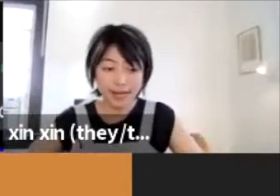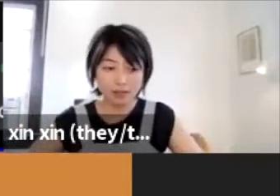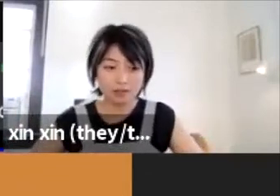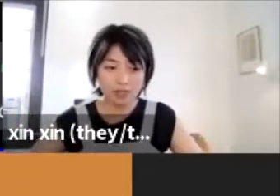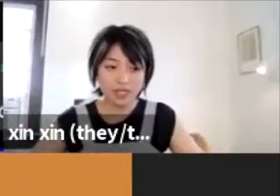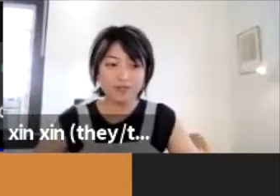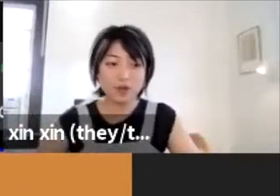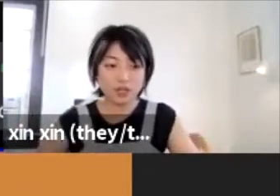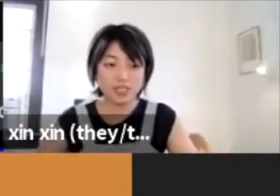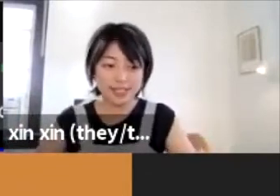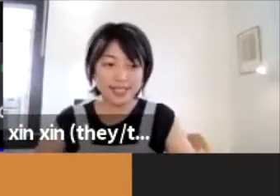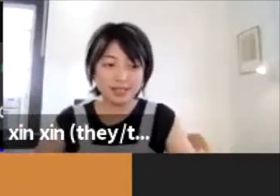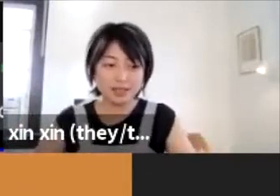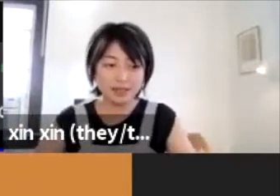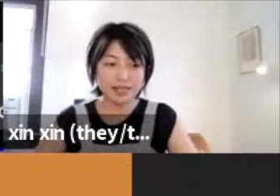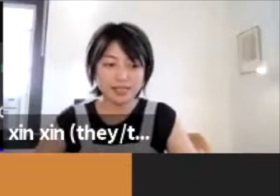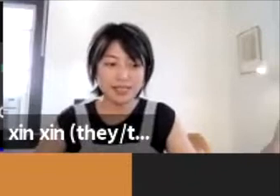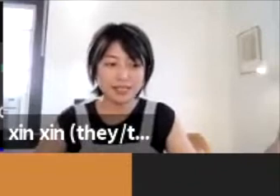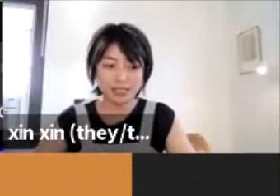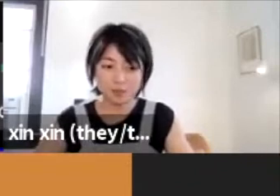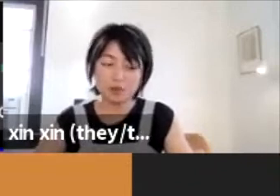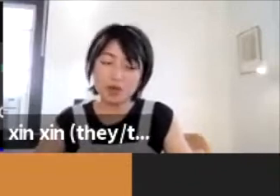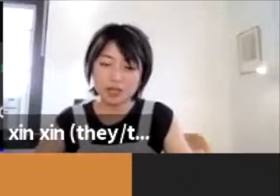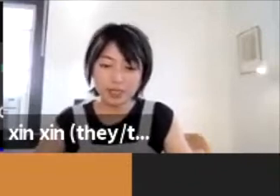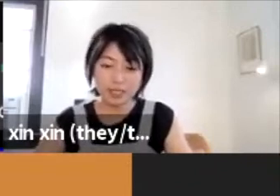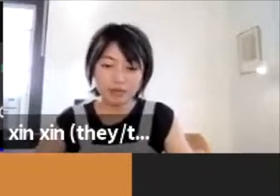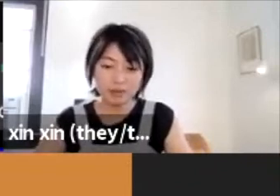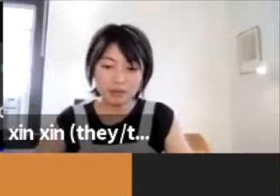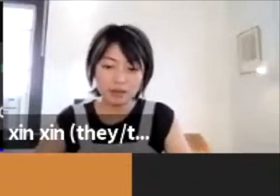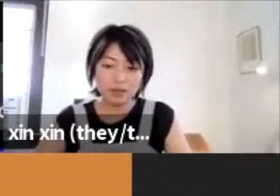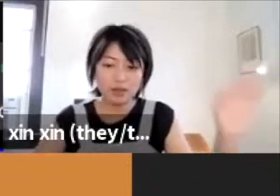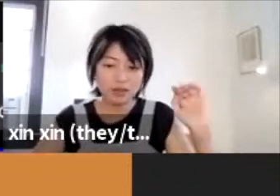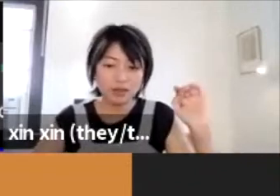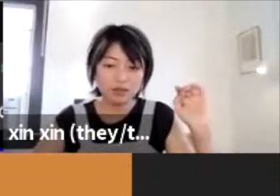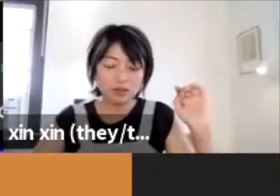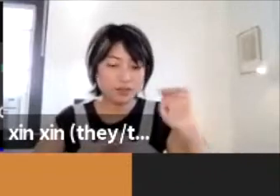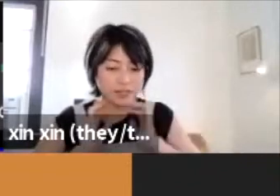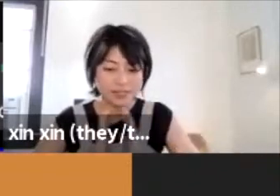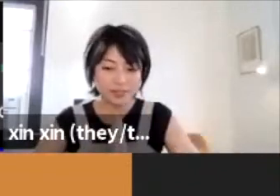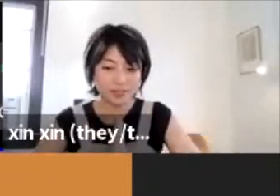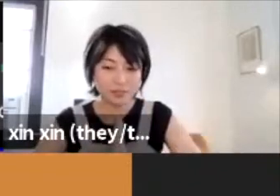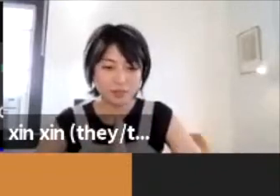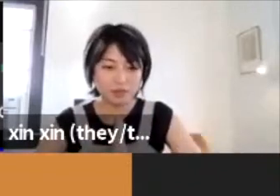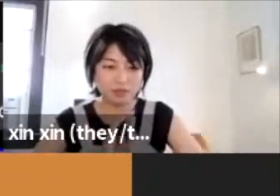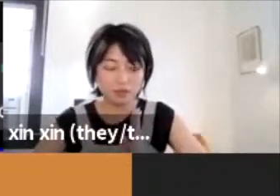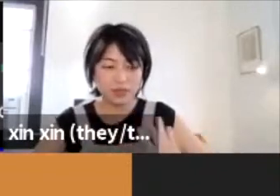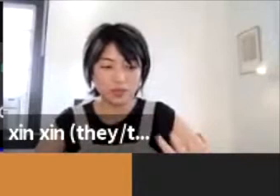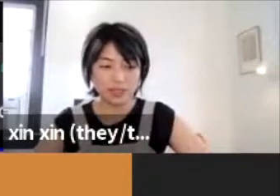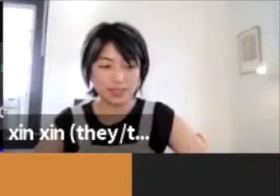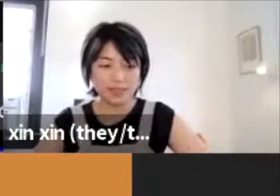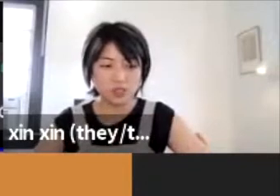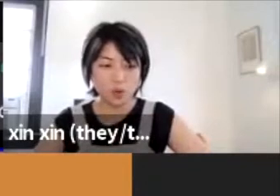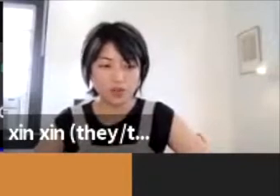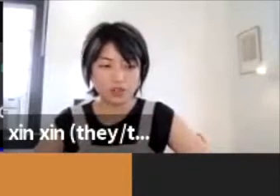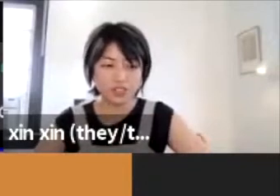Right now, if you are seeing, I see like 6 people on here right now. Do everybody see 6 people or